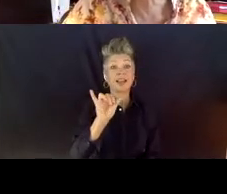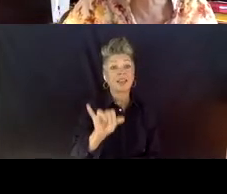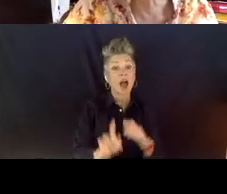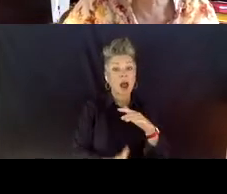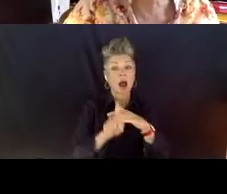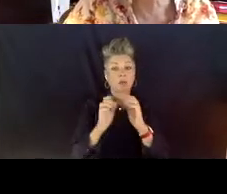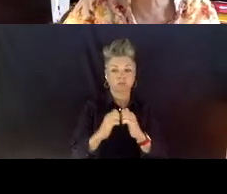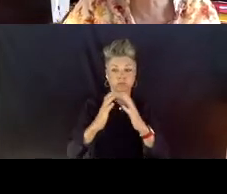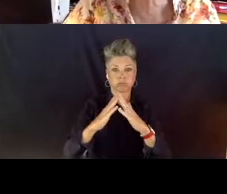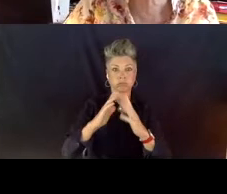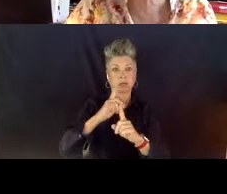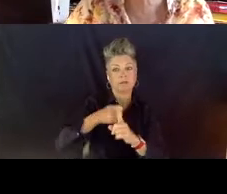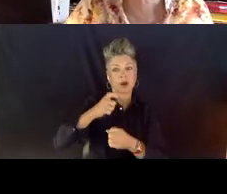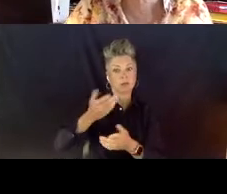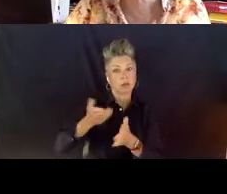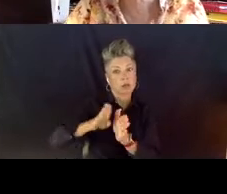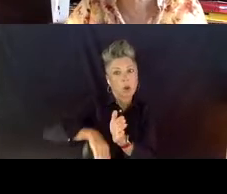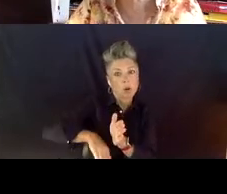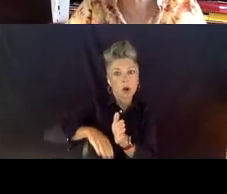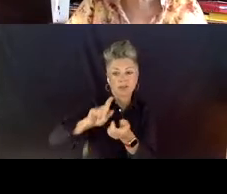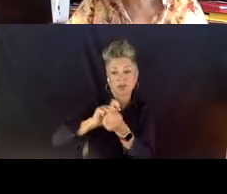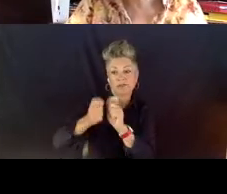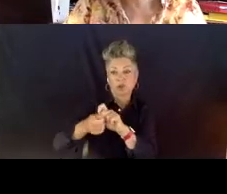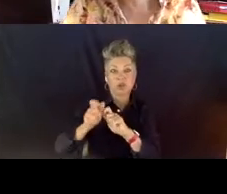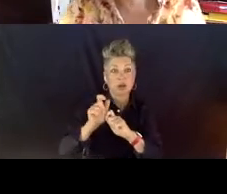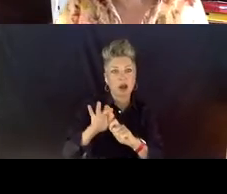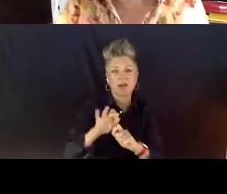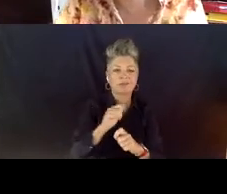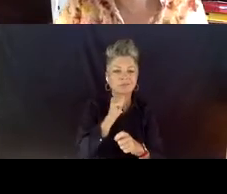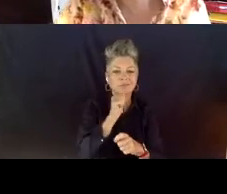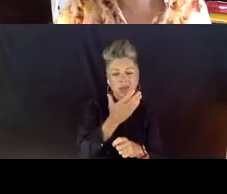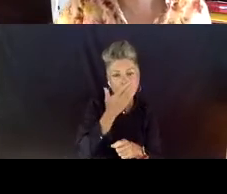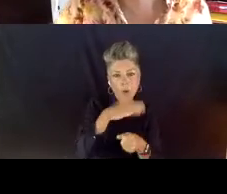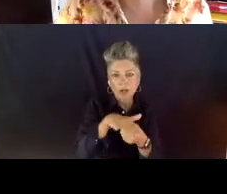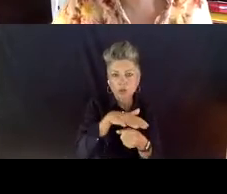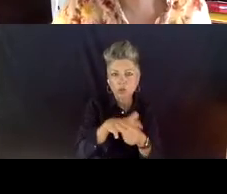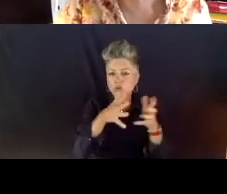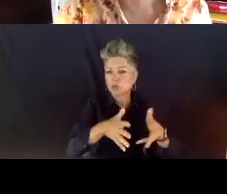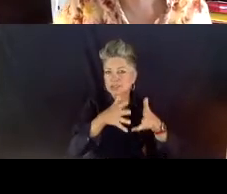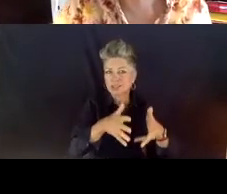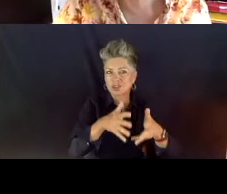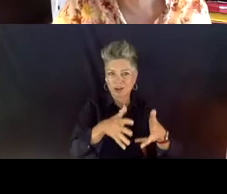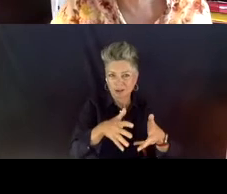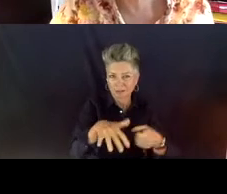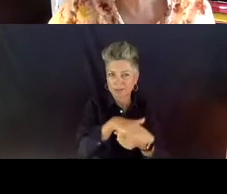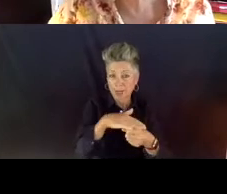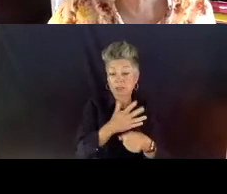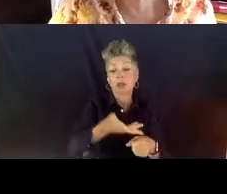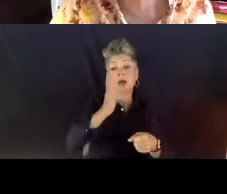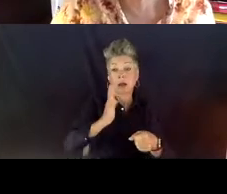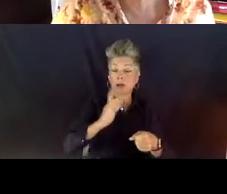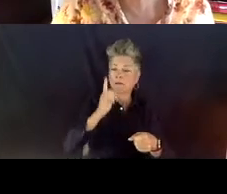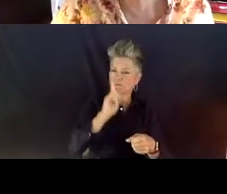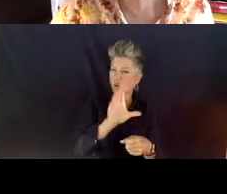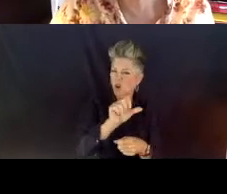low-cost conversion of small and underutilized residual spaces originally devoted to cars. Most